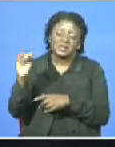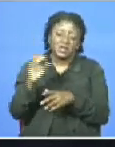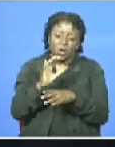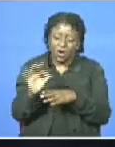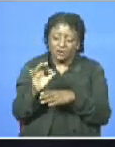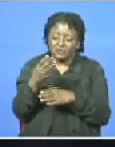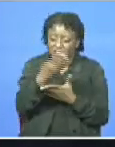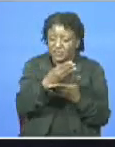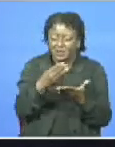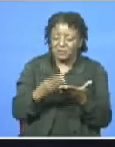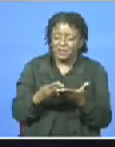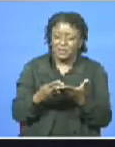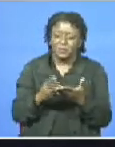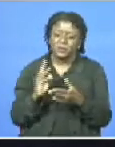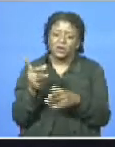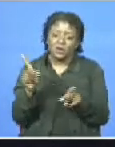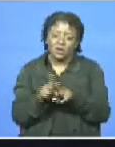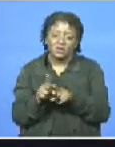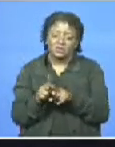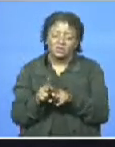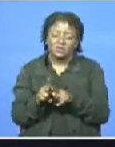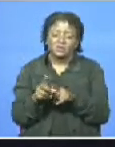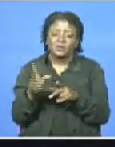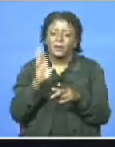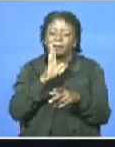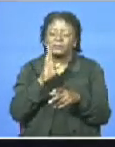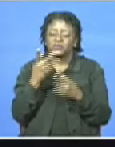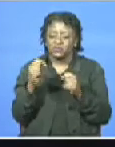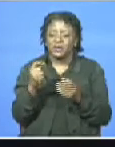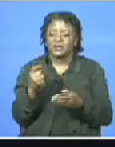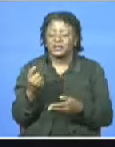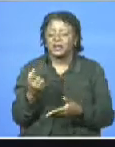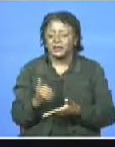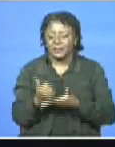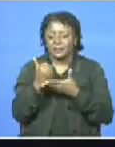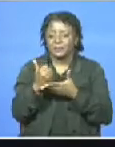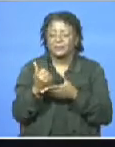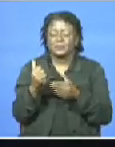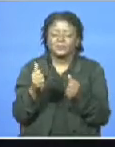conceding and being concessionary with this exercise.